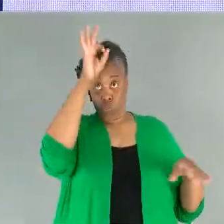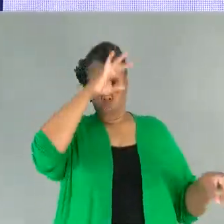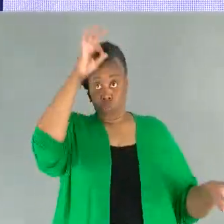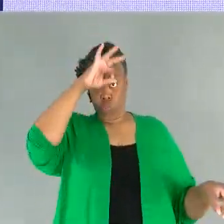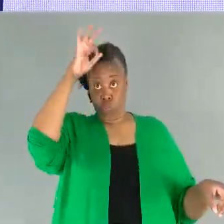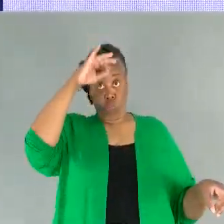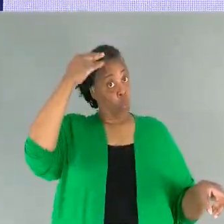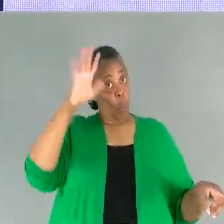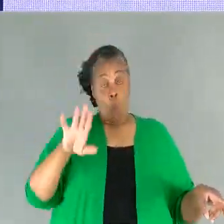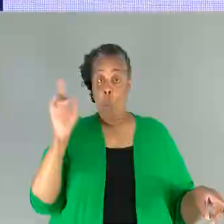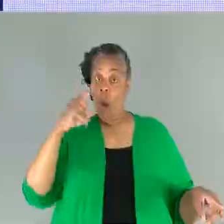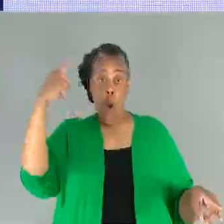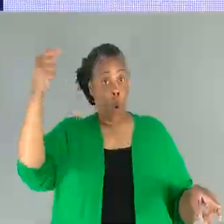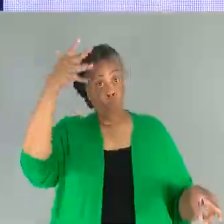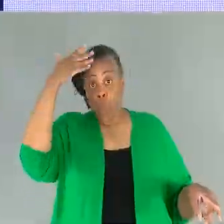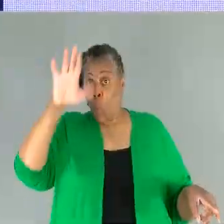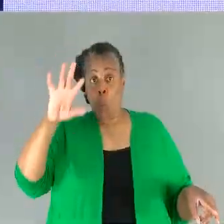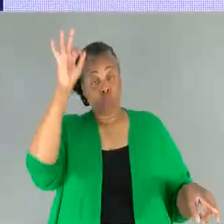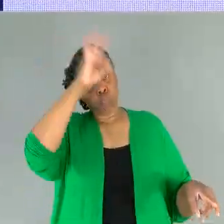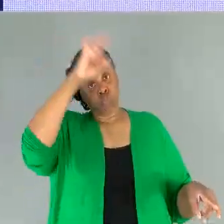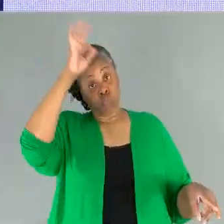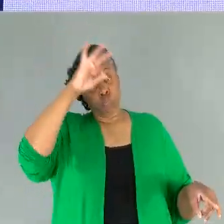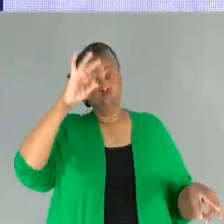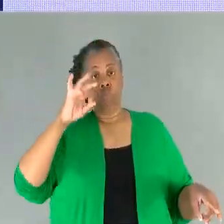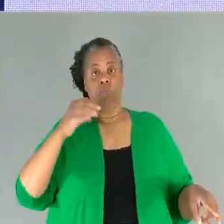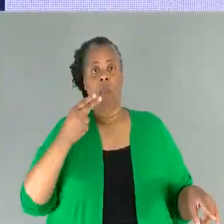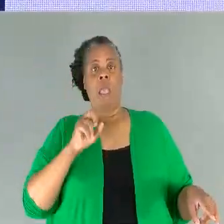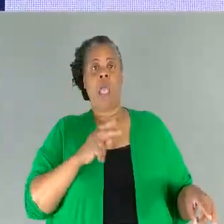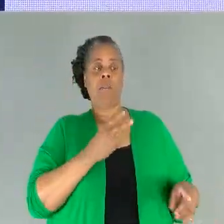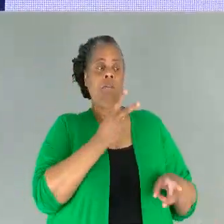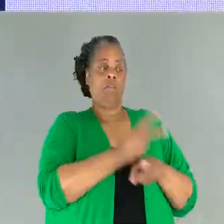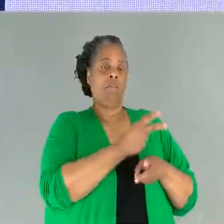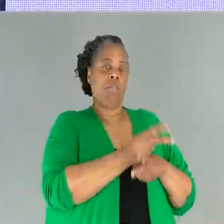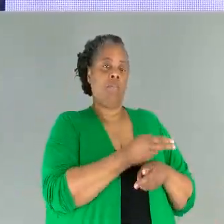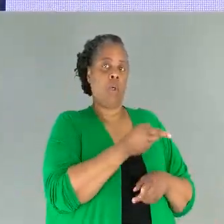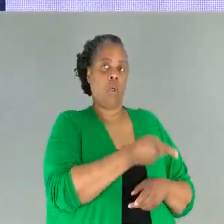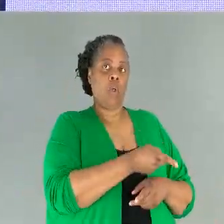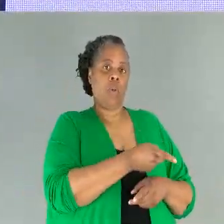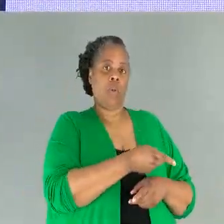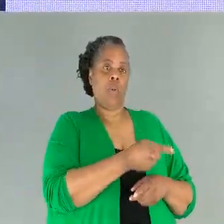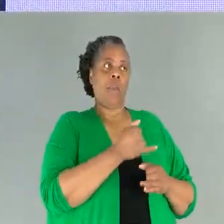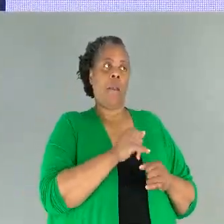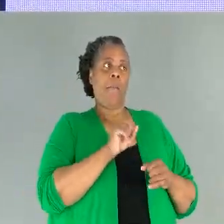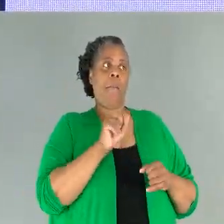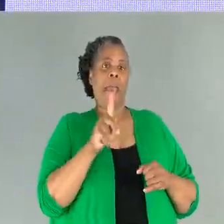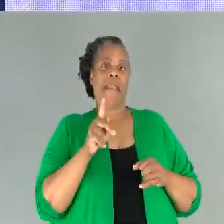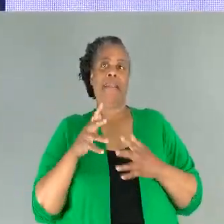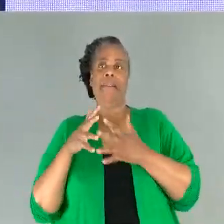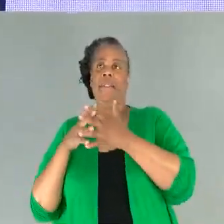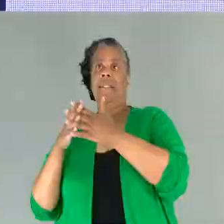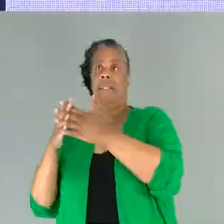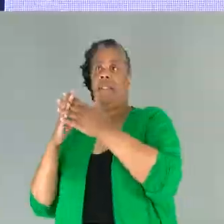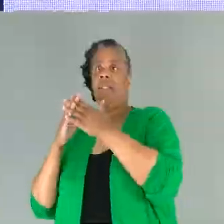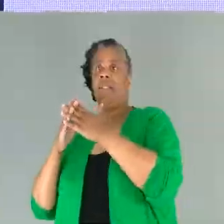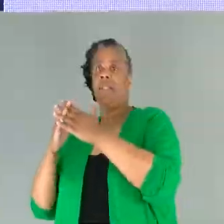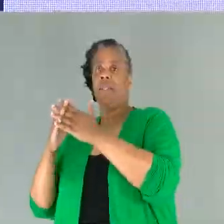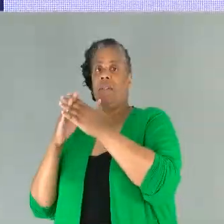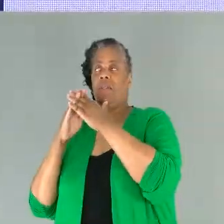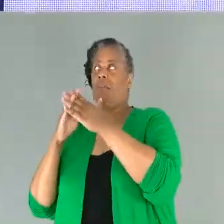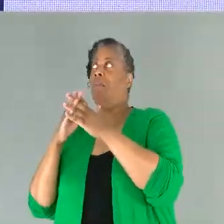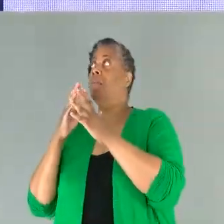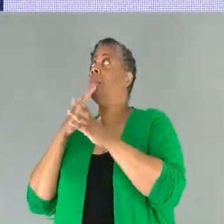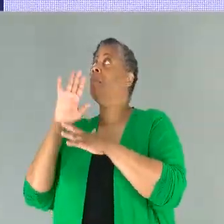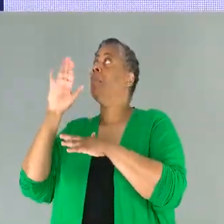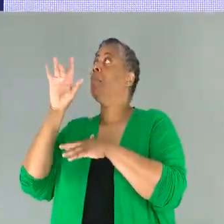where he's going. And Hannah, but now she's back in the middle seat, because she's saying, Lord,